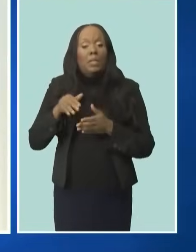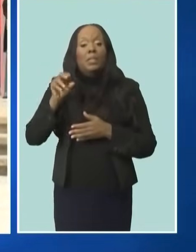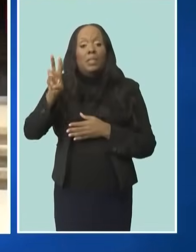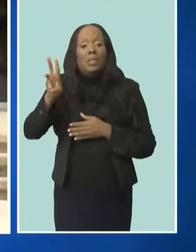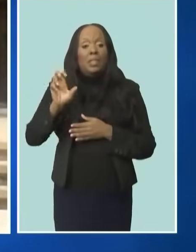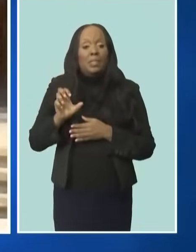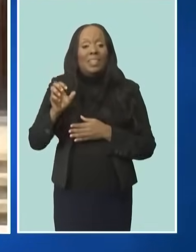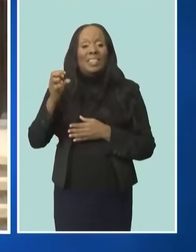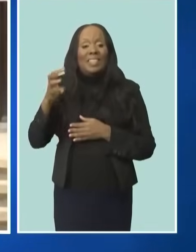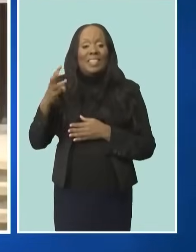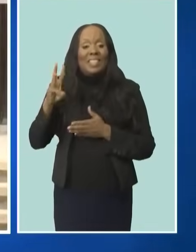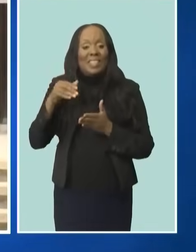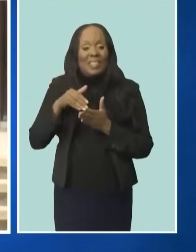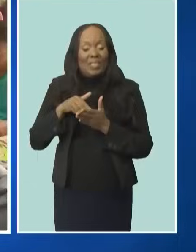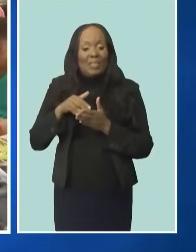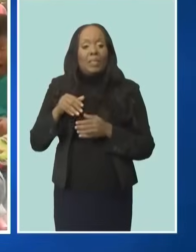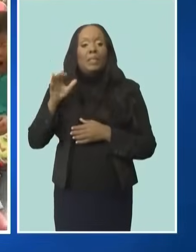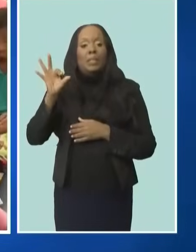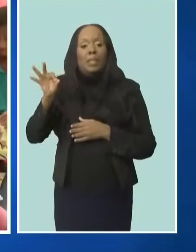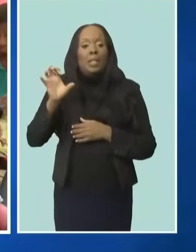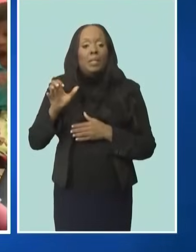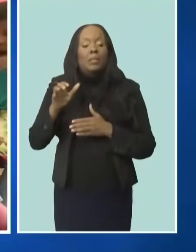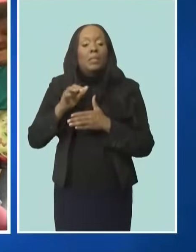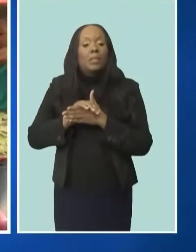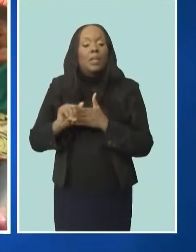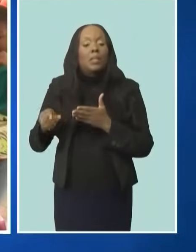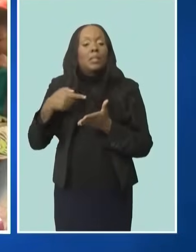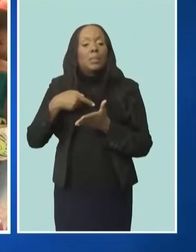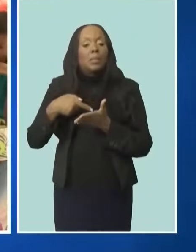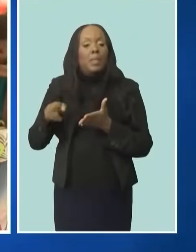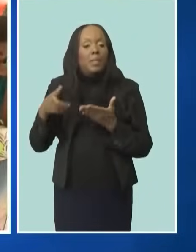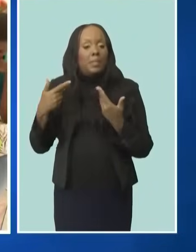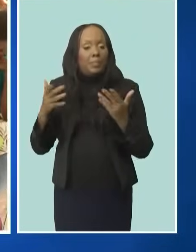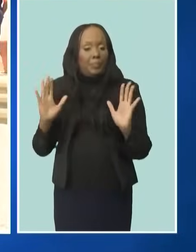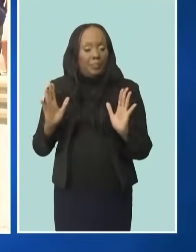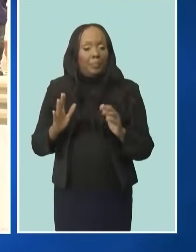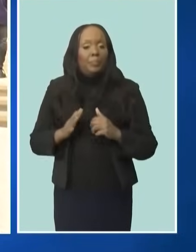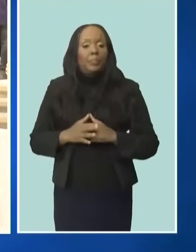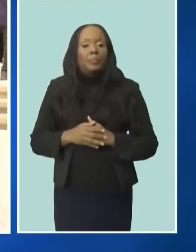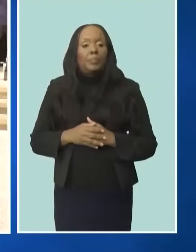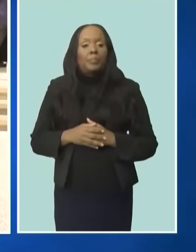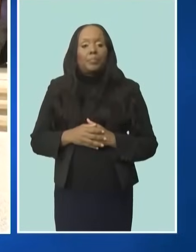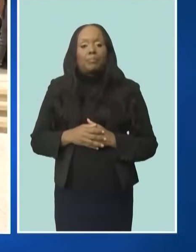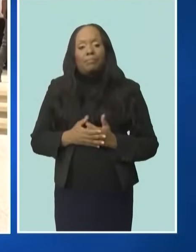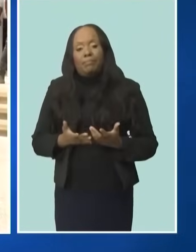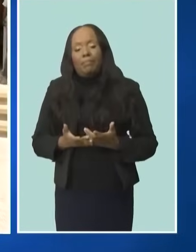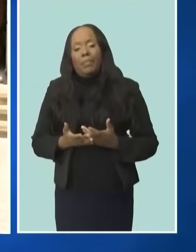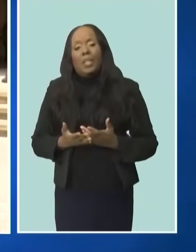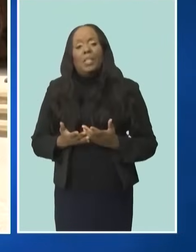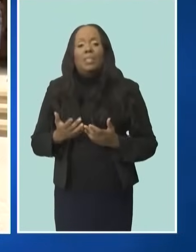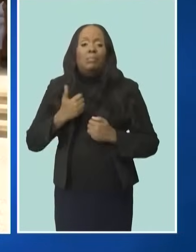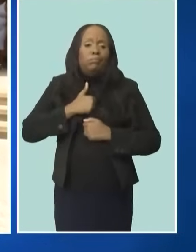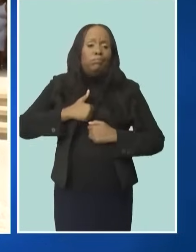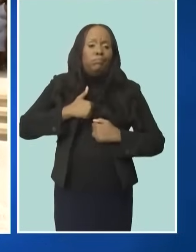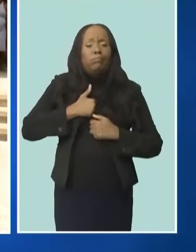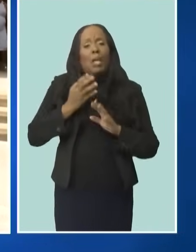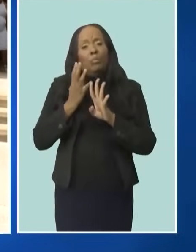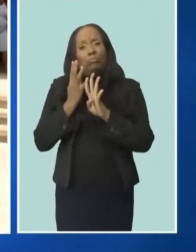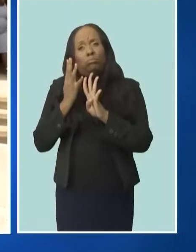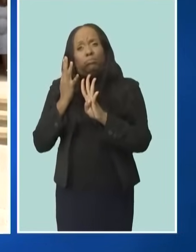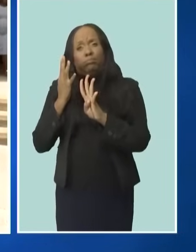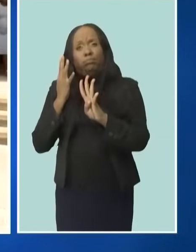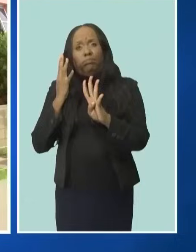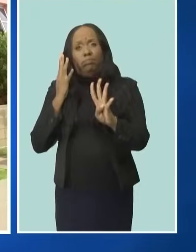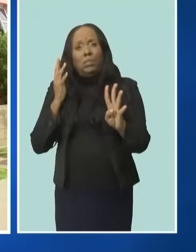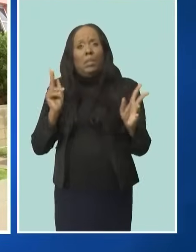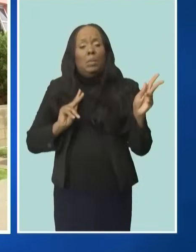$44,616,900 has been paid out. He said that authorities regret the long lines at post offices as people seek to